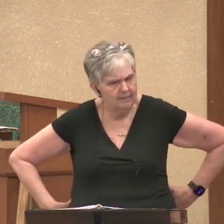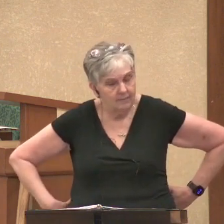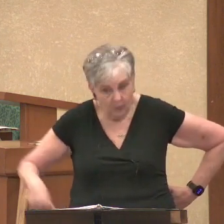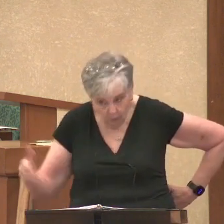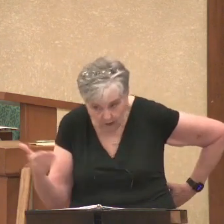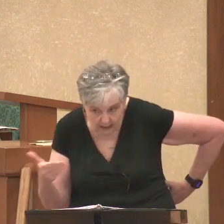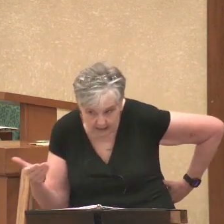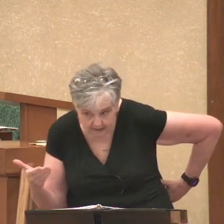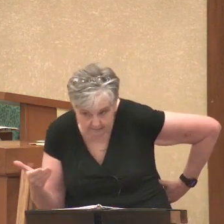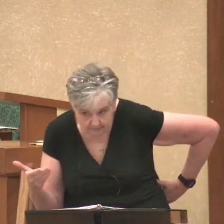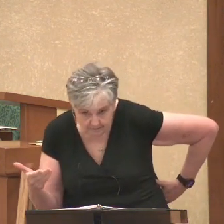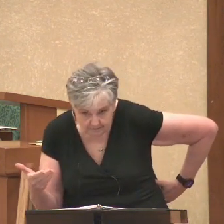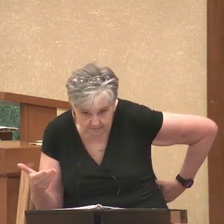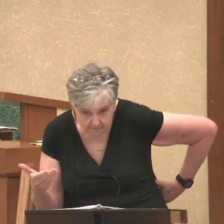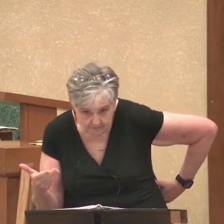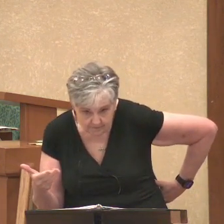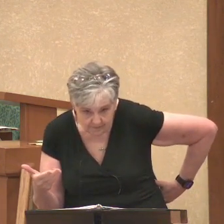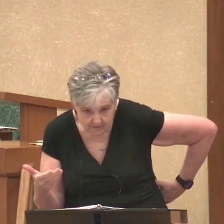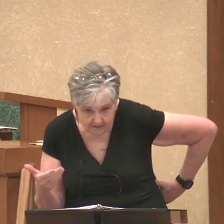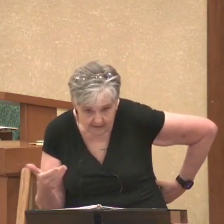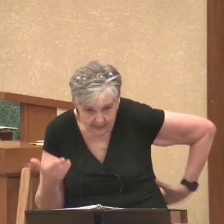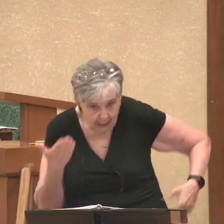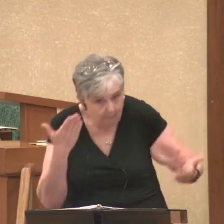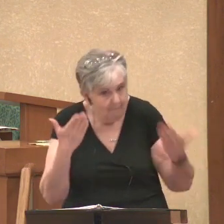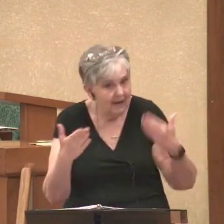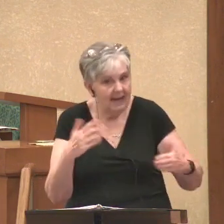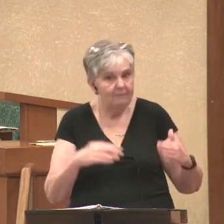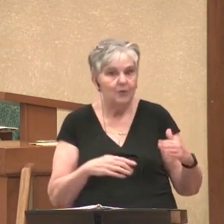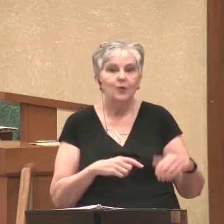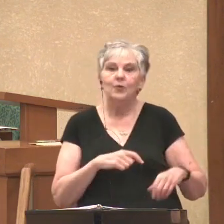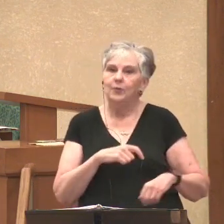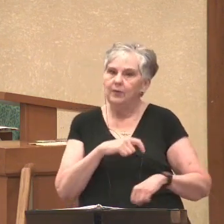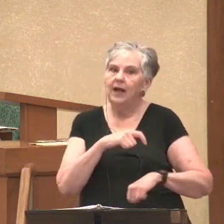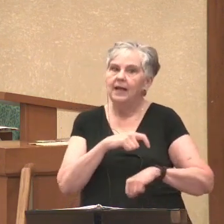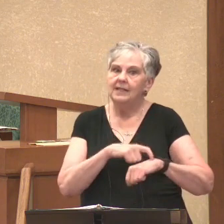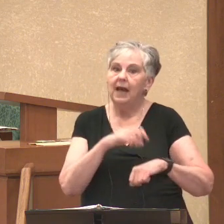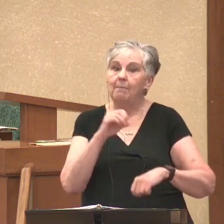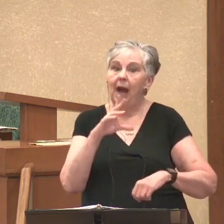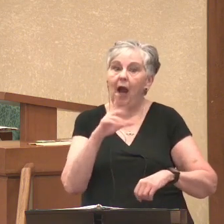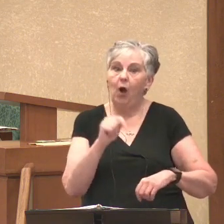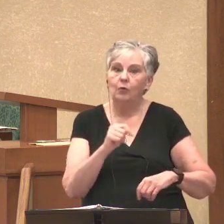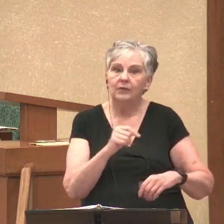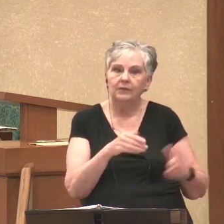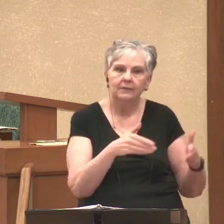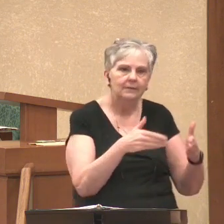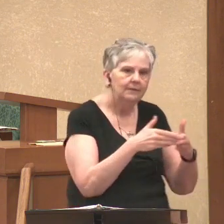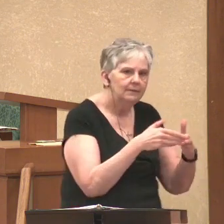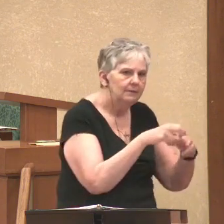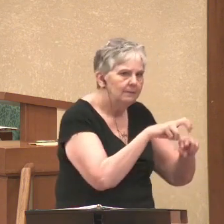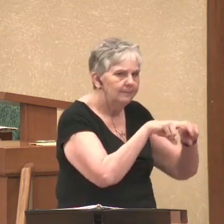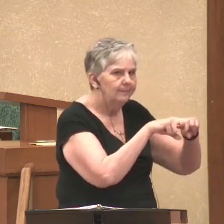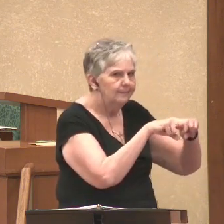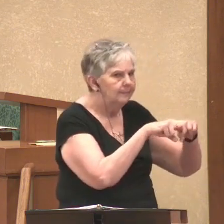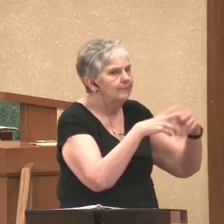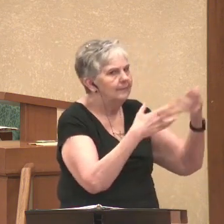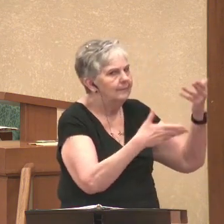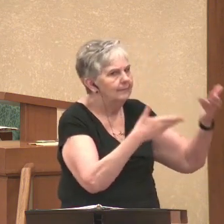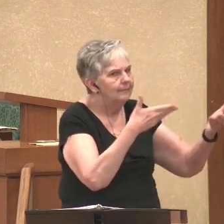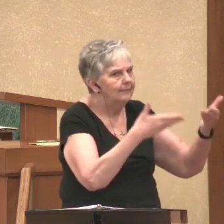what? You might have to take a time out. Yeah. Well, I want you to imagine this